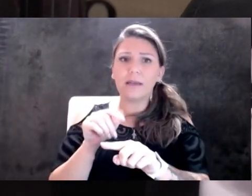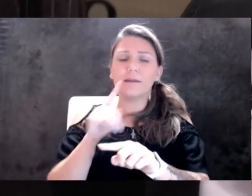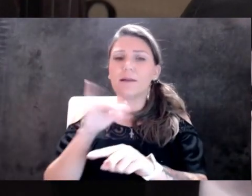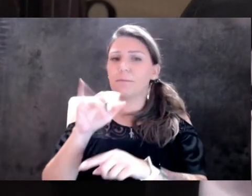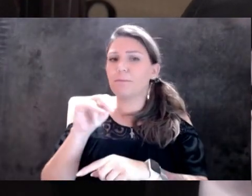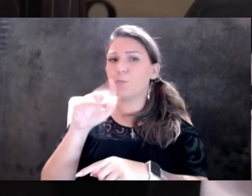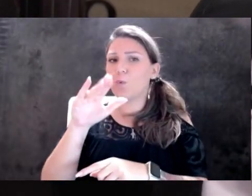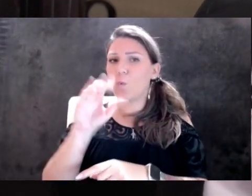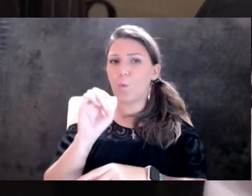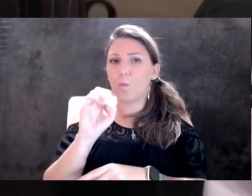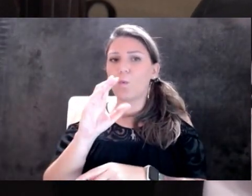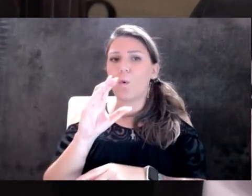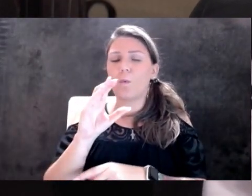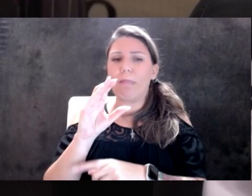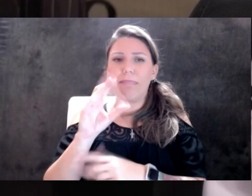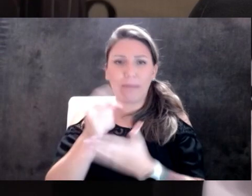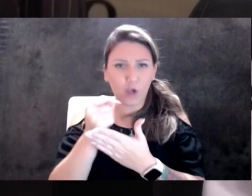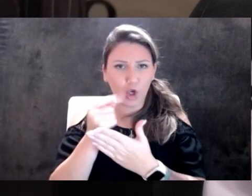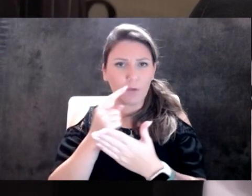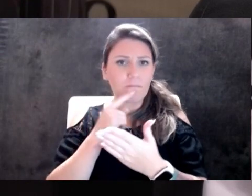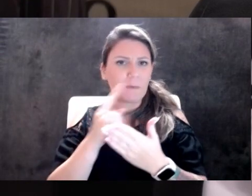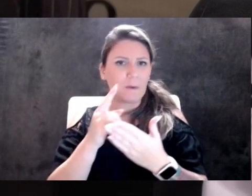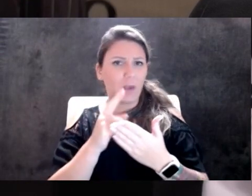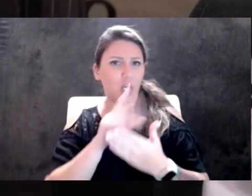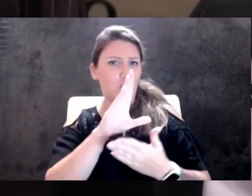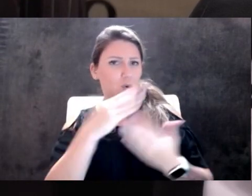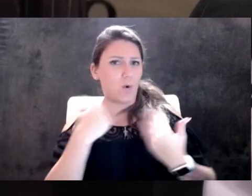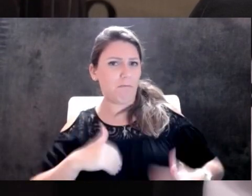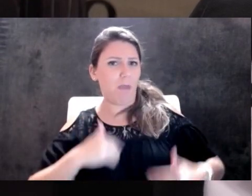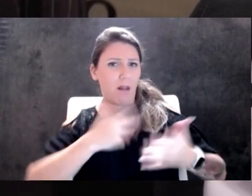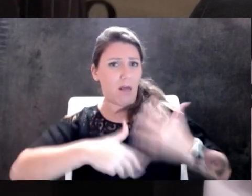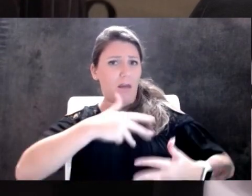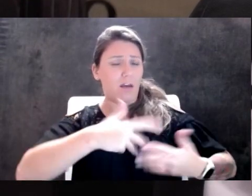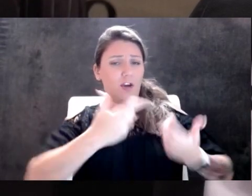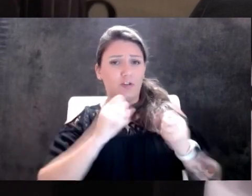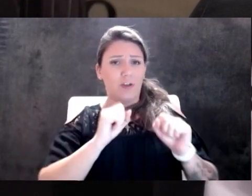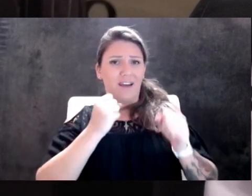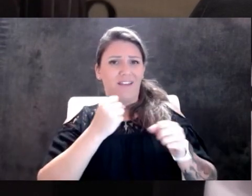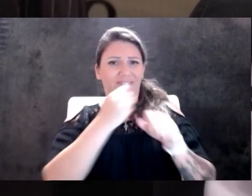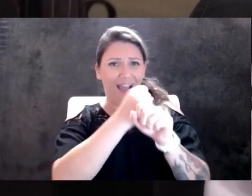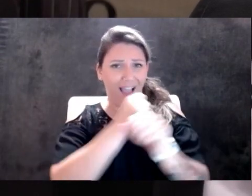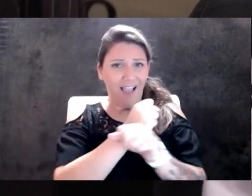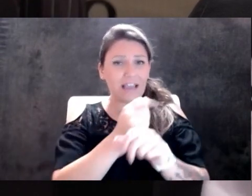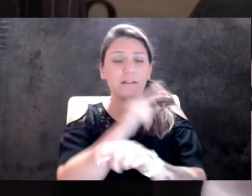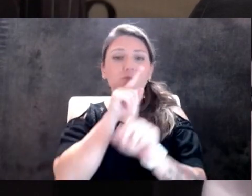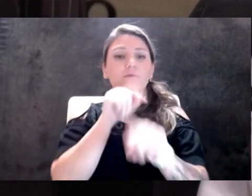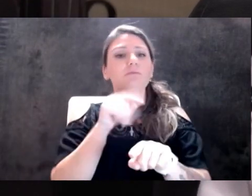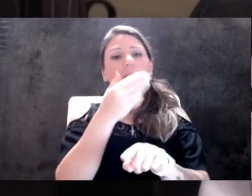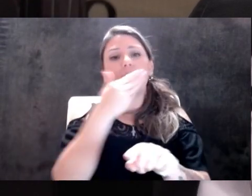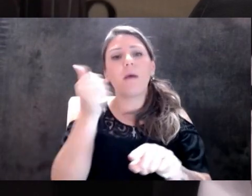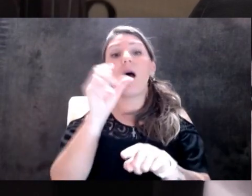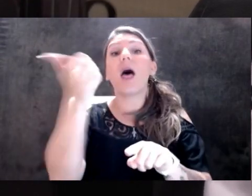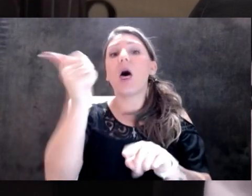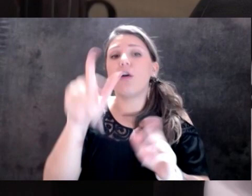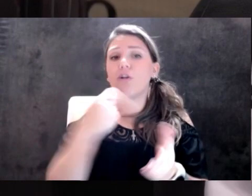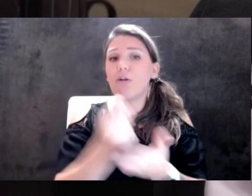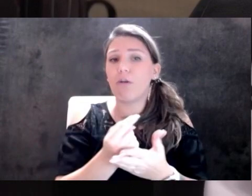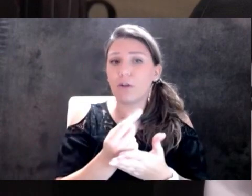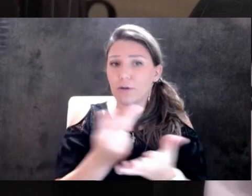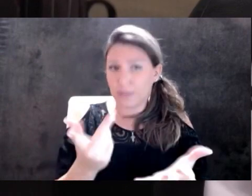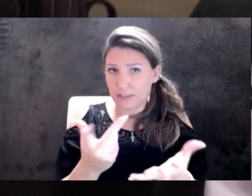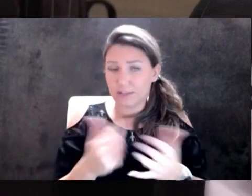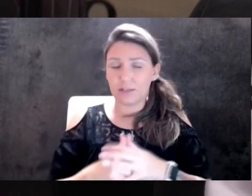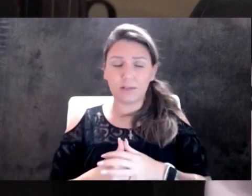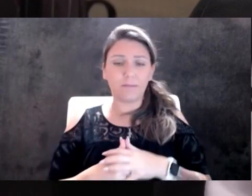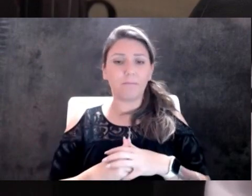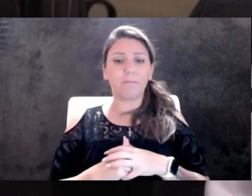body's own immune system already trying to fight it. Respond better to certain types of treatments. And this is what, through research and